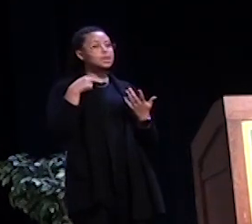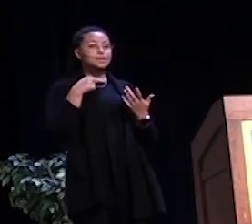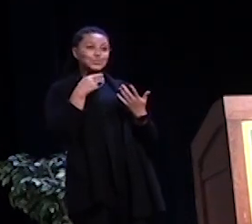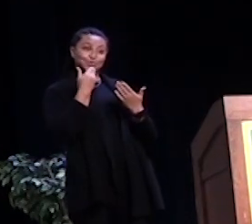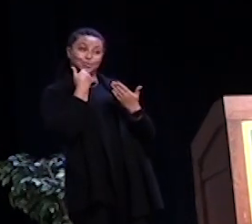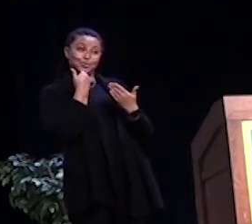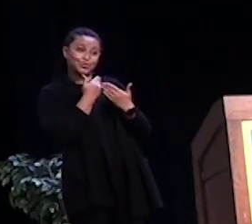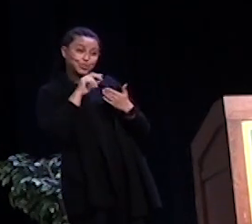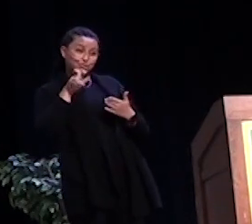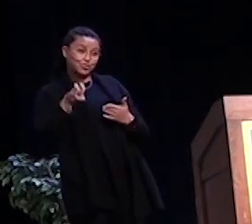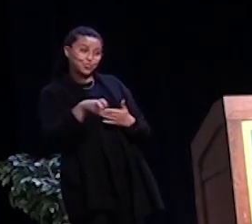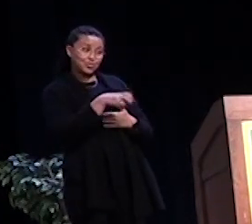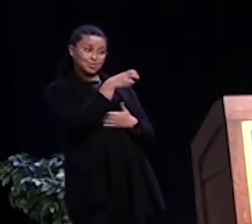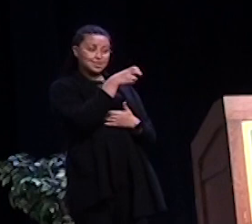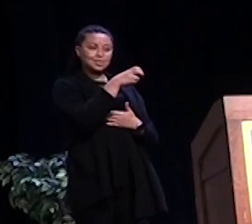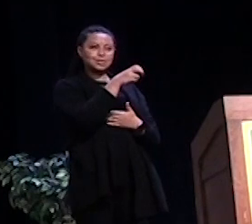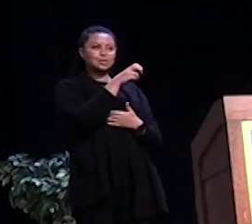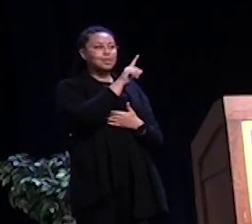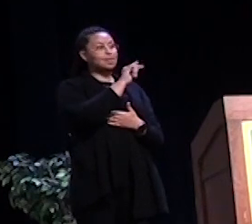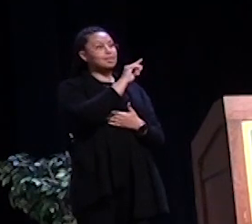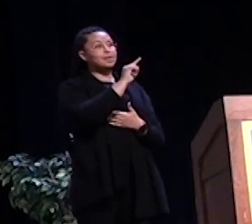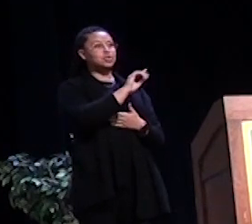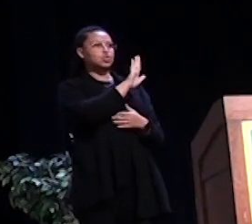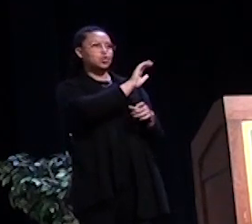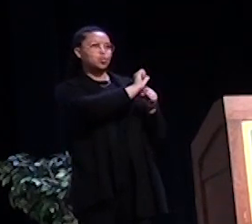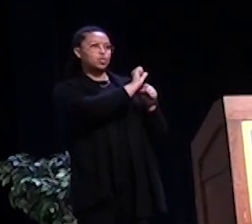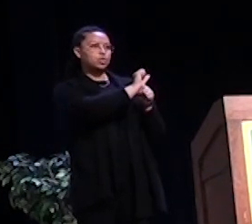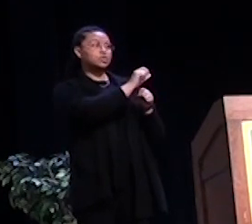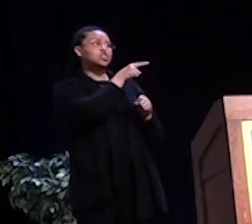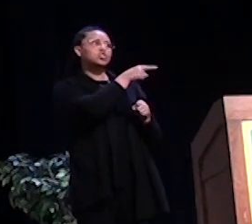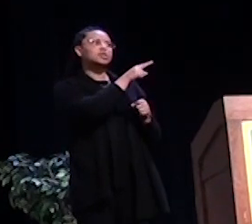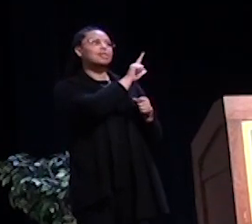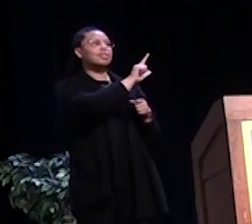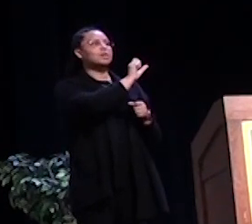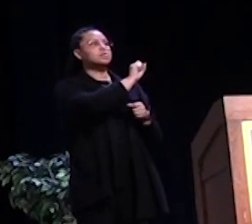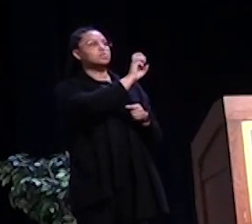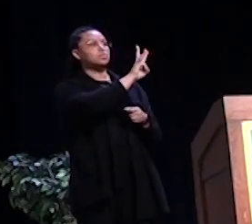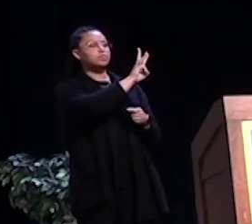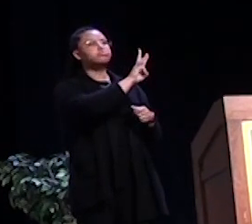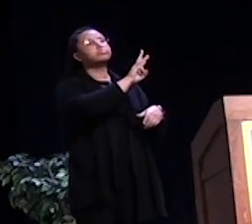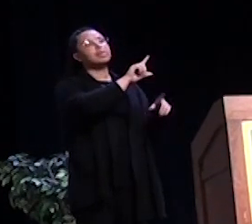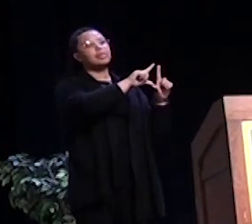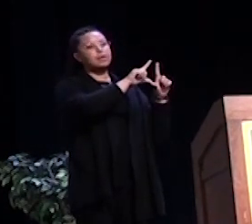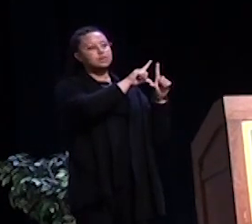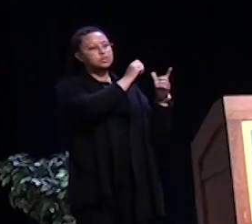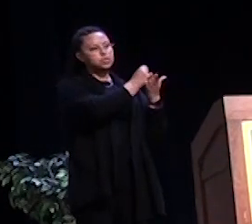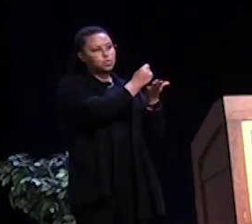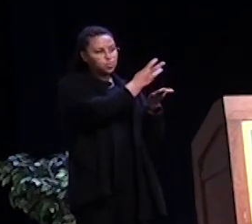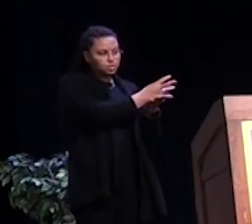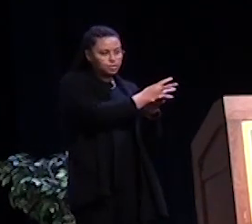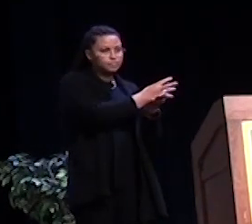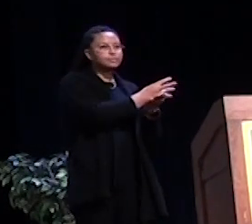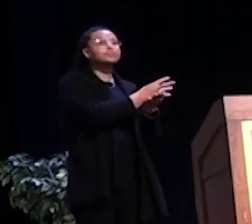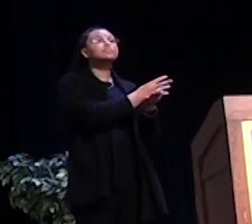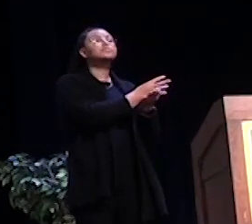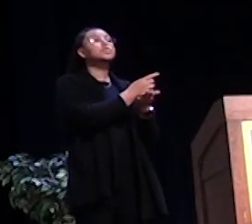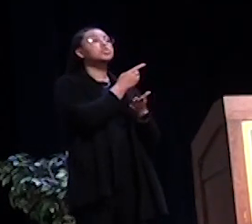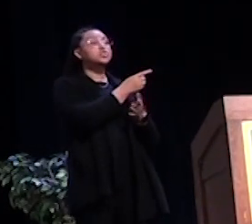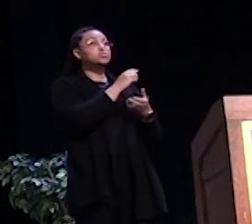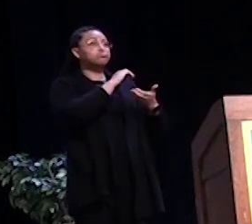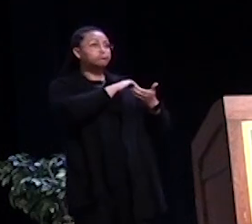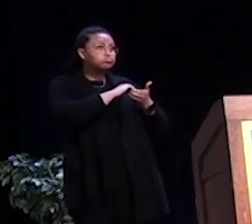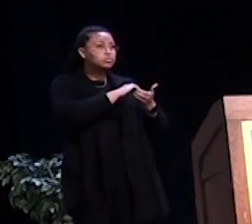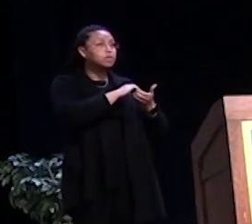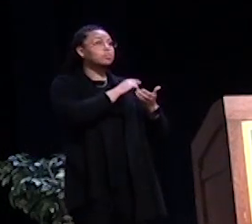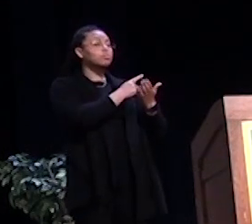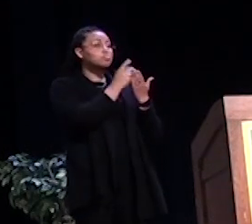to transition to the work that Liz does. Liz is a licensed clinical social worker, and you know, prior to working directly